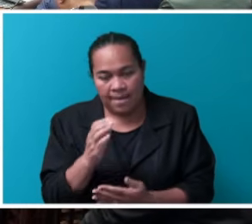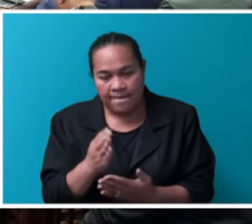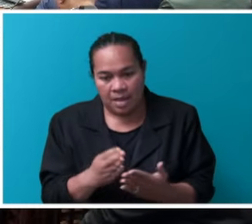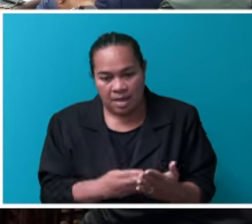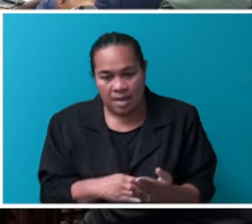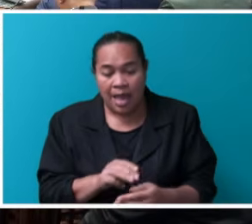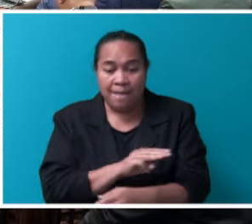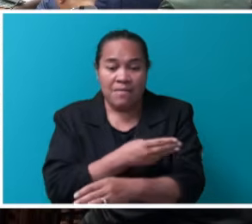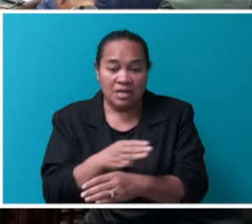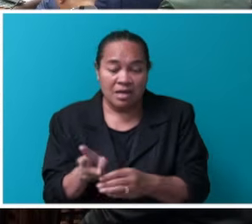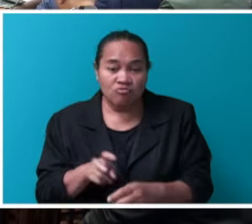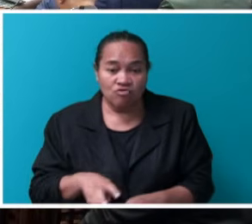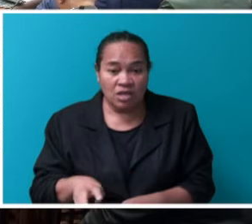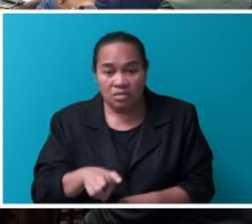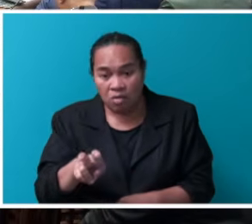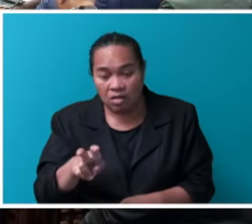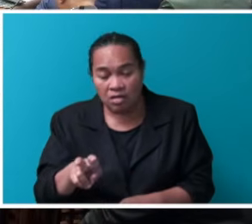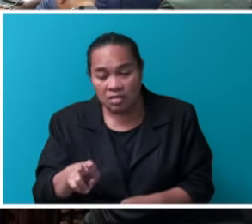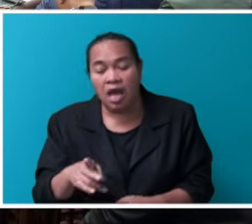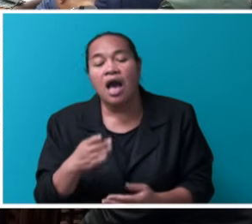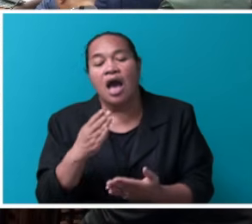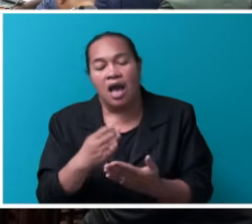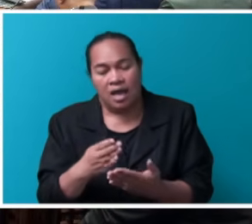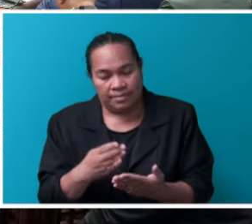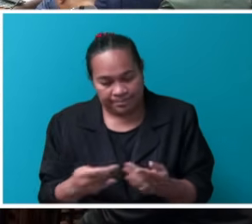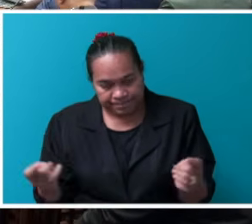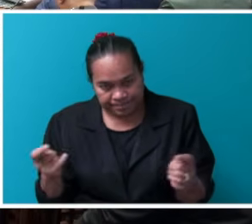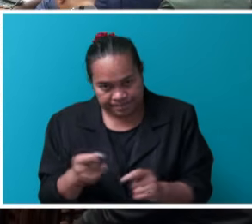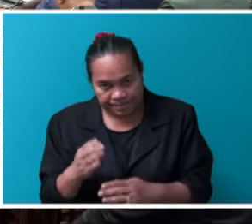Maritime Transport Budget Amendment Bill,